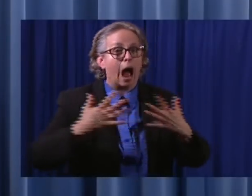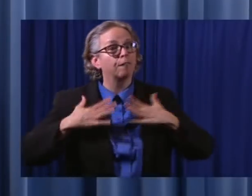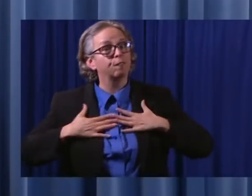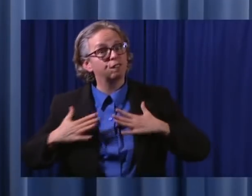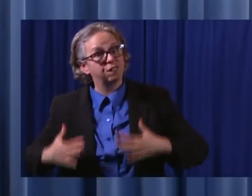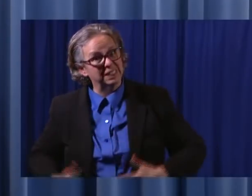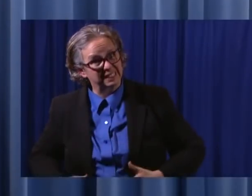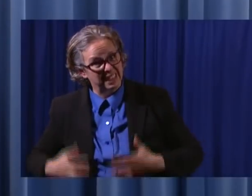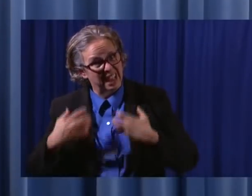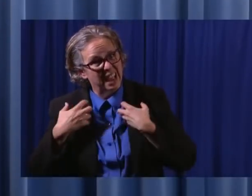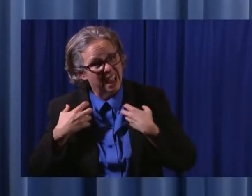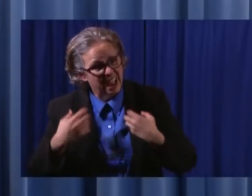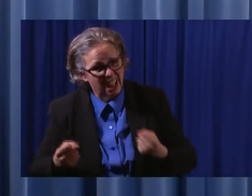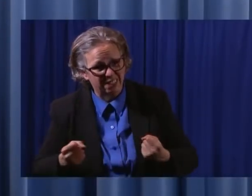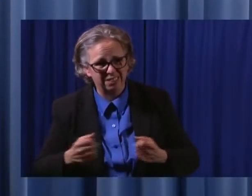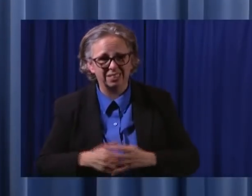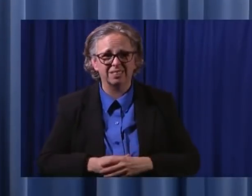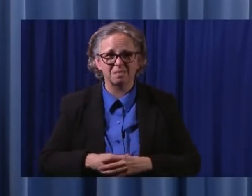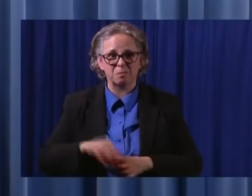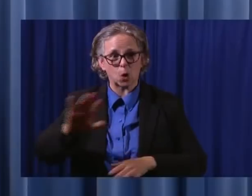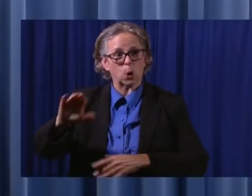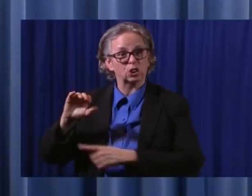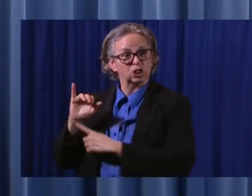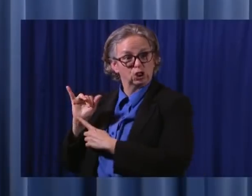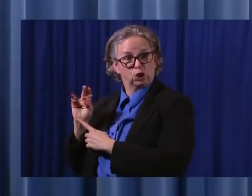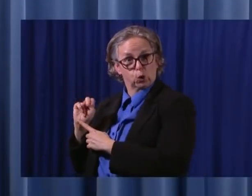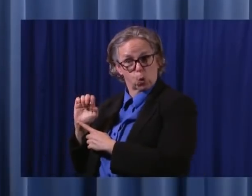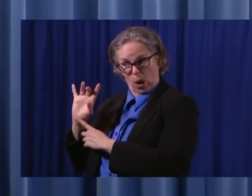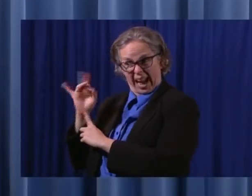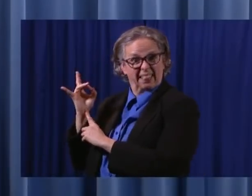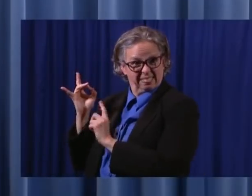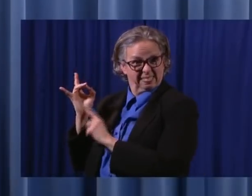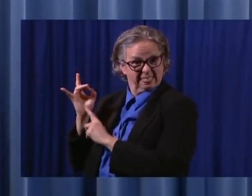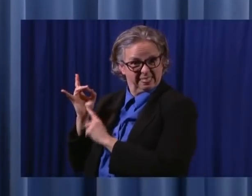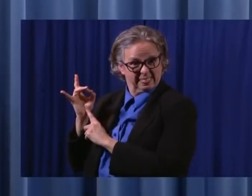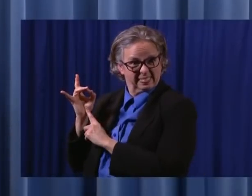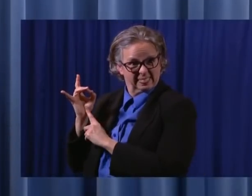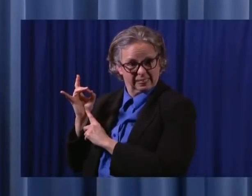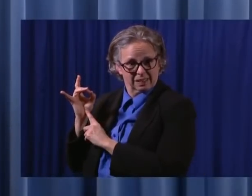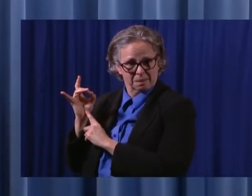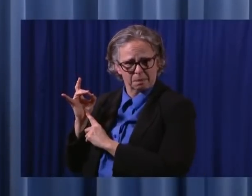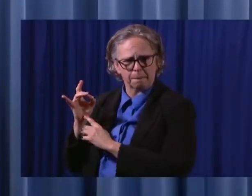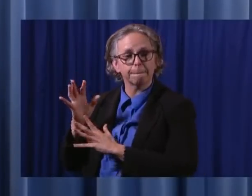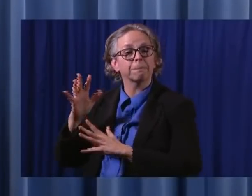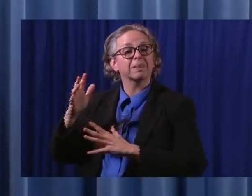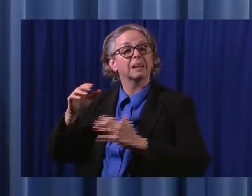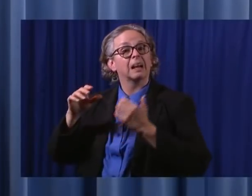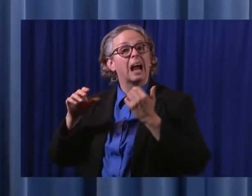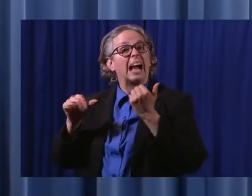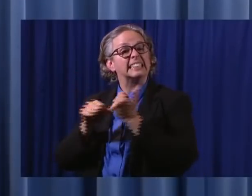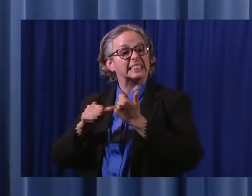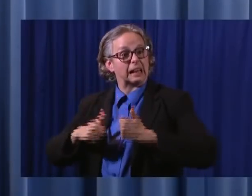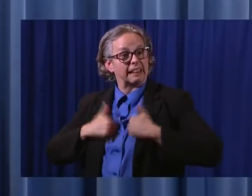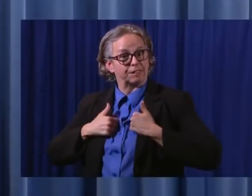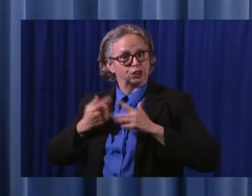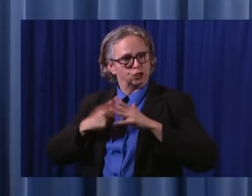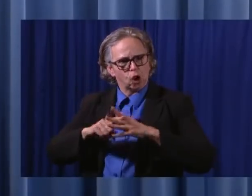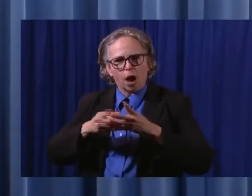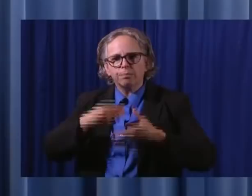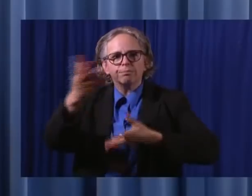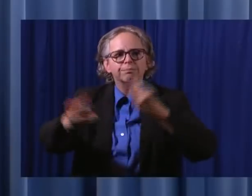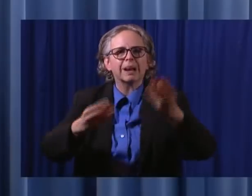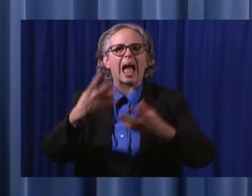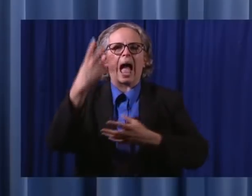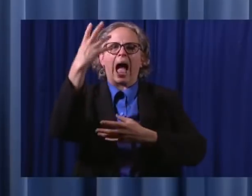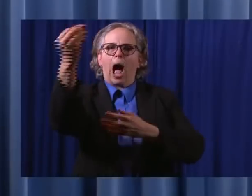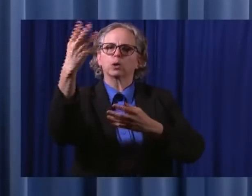June 8th, assisted living and intermediate care facilities were permitted to facilitate outdoor visitation. And I know I've